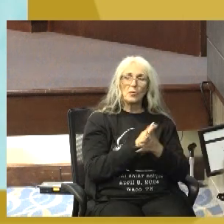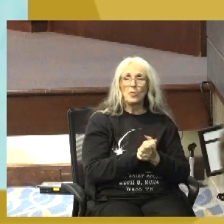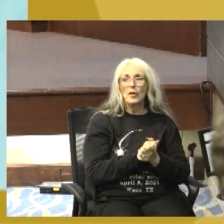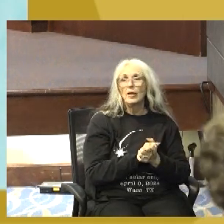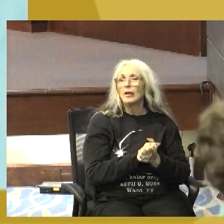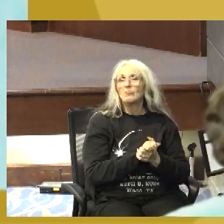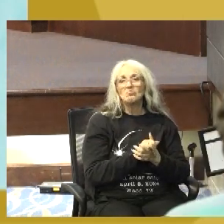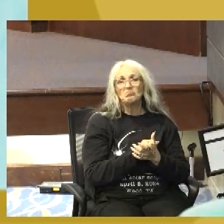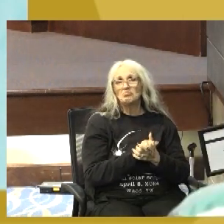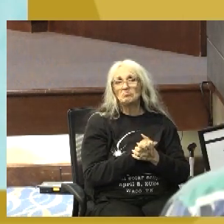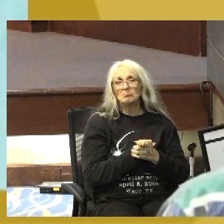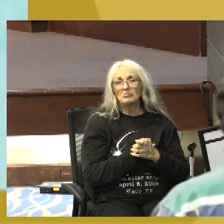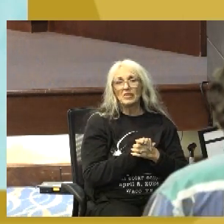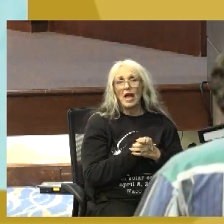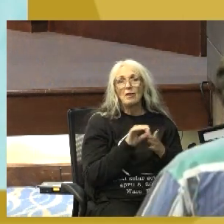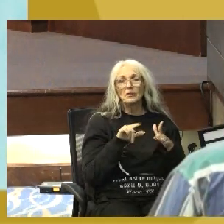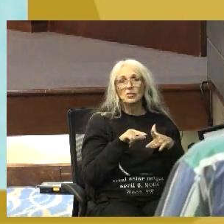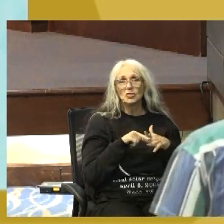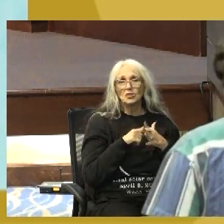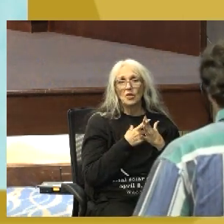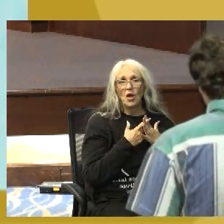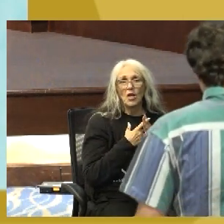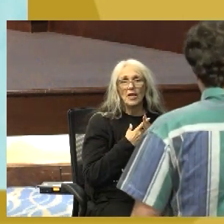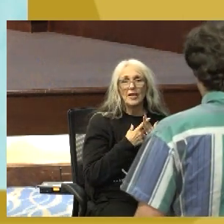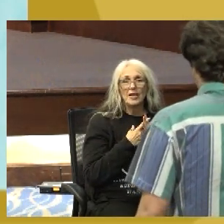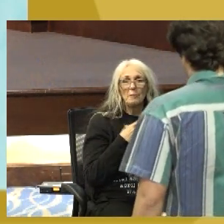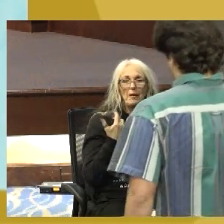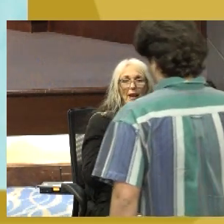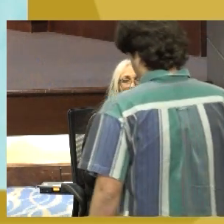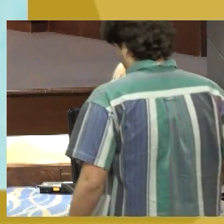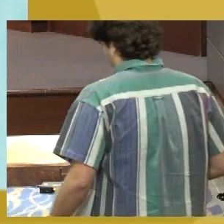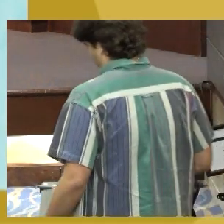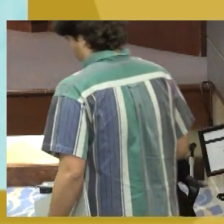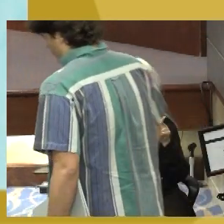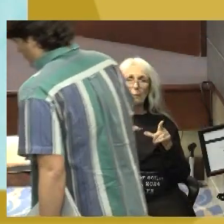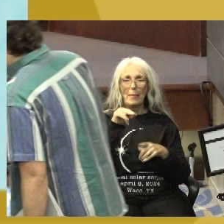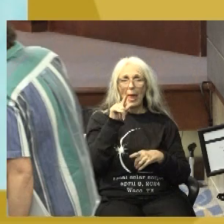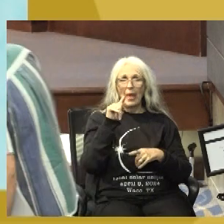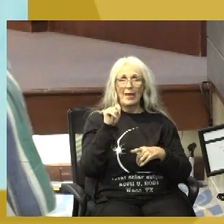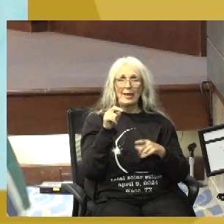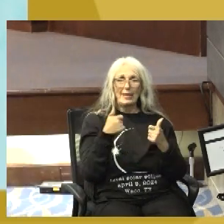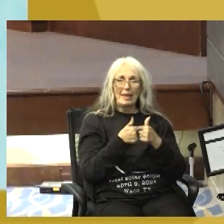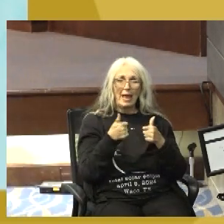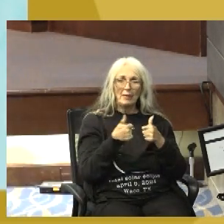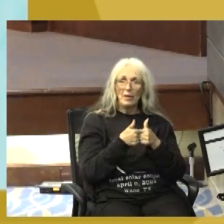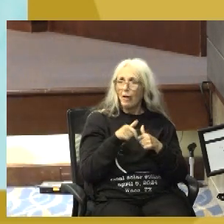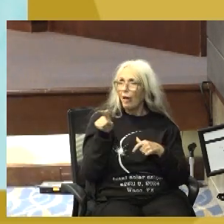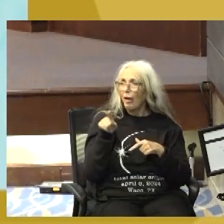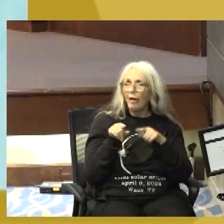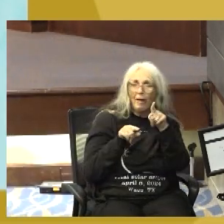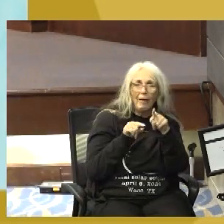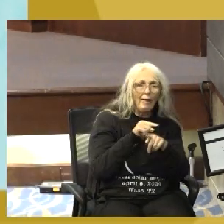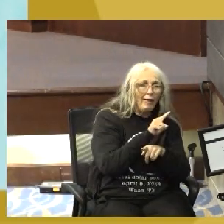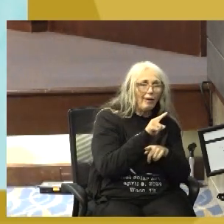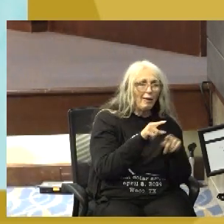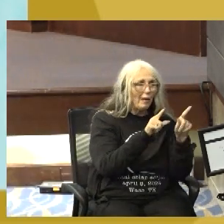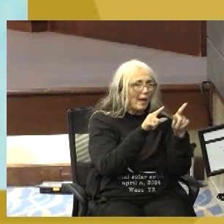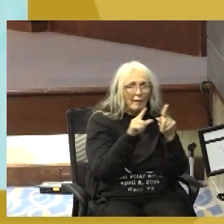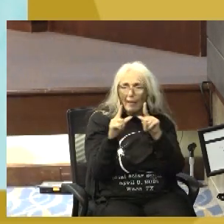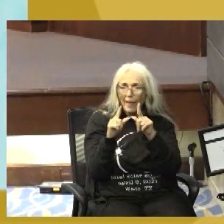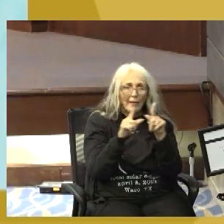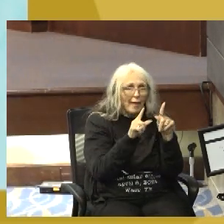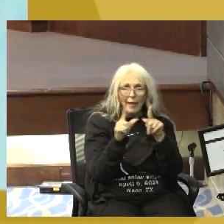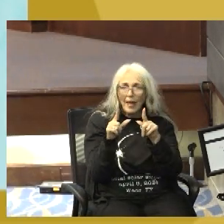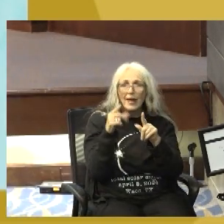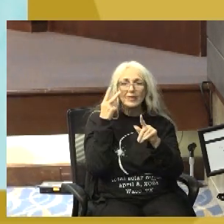doesn't take long, and I'm starting to play the license plate game. And there are multiple license plates starting to pop up. I saw a lot of